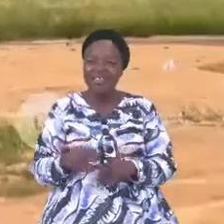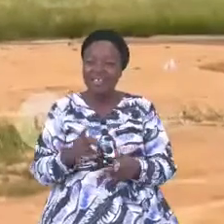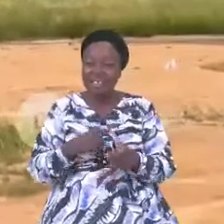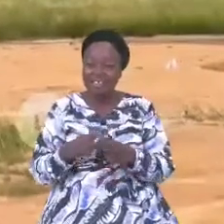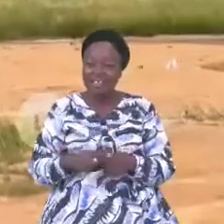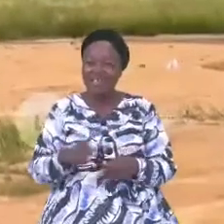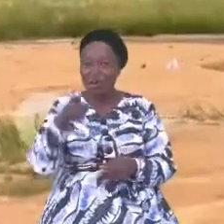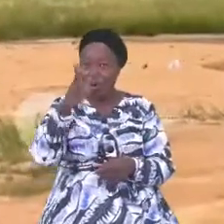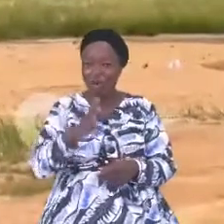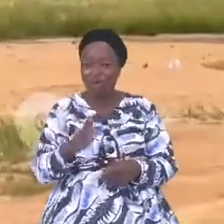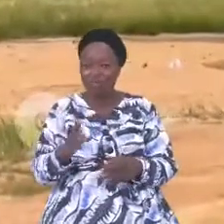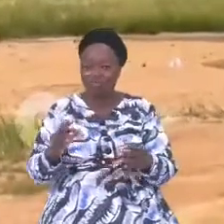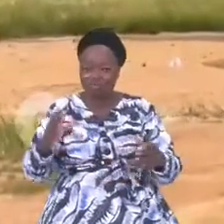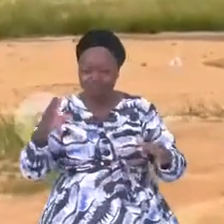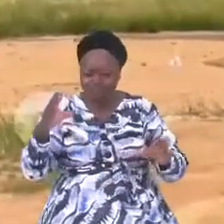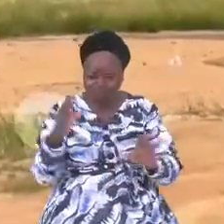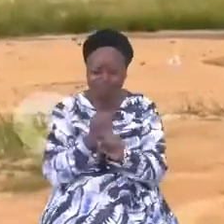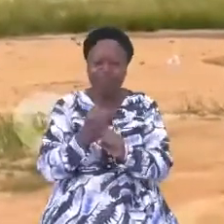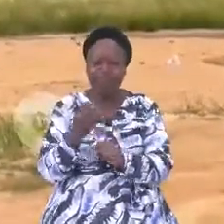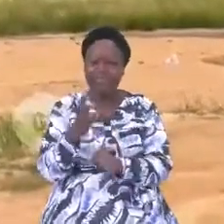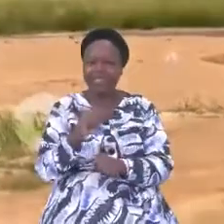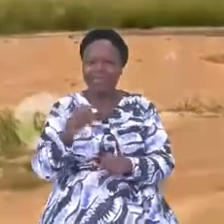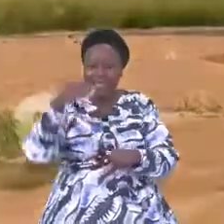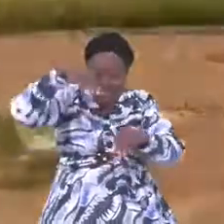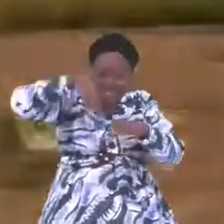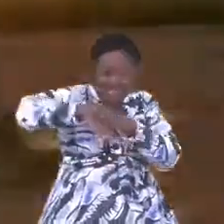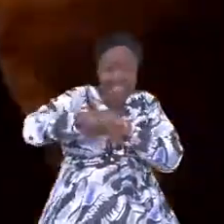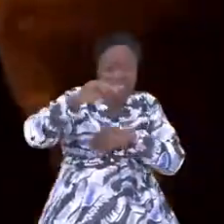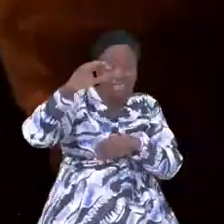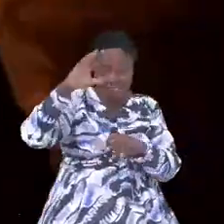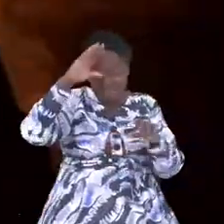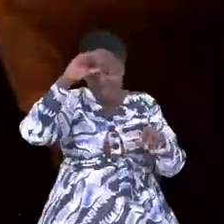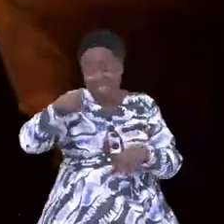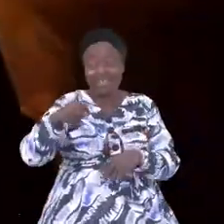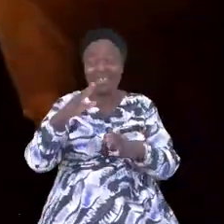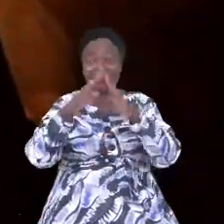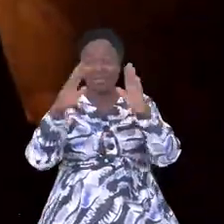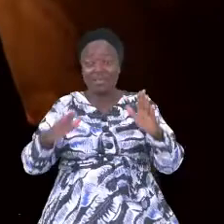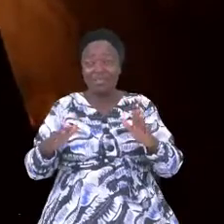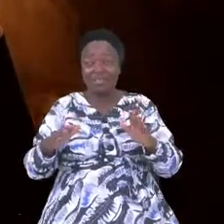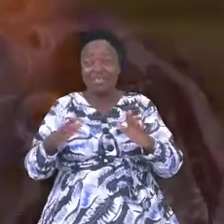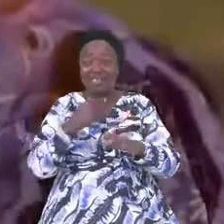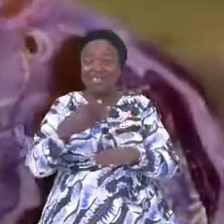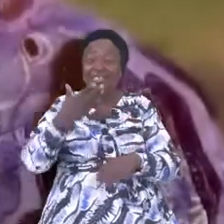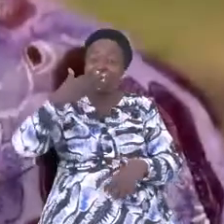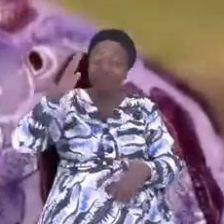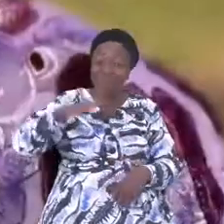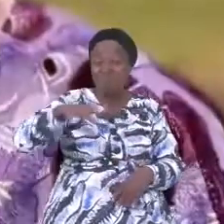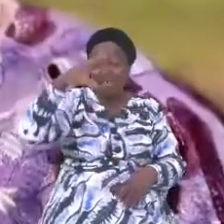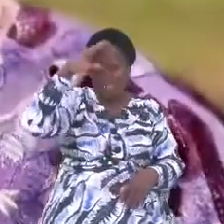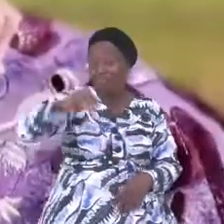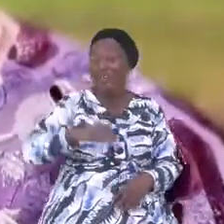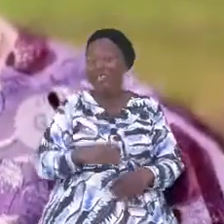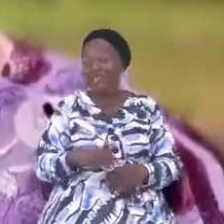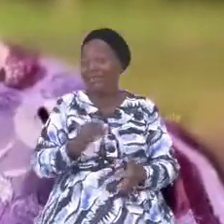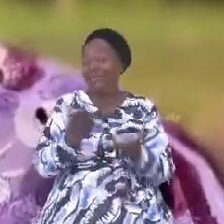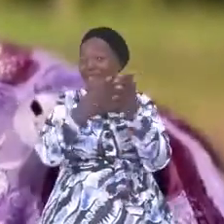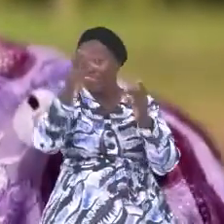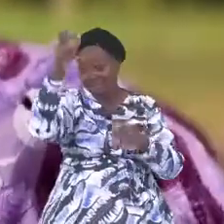house. So I'm a native man. I'm a herbalist. I they do juju. The